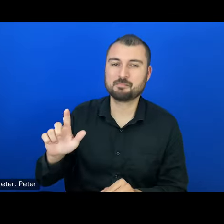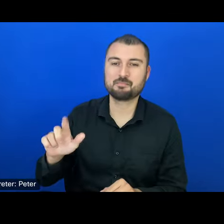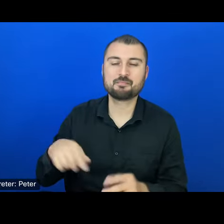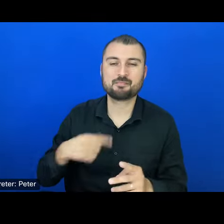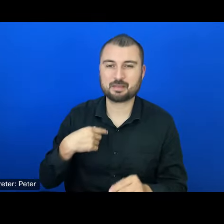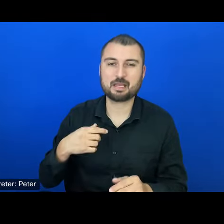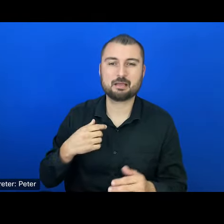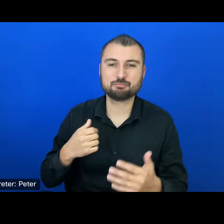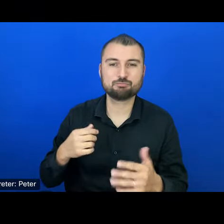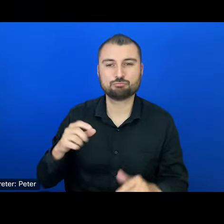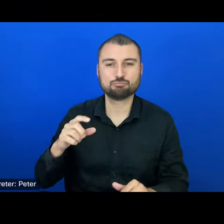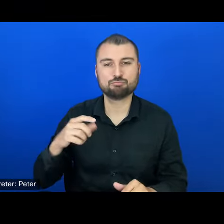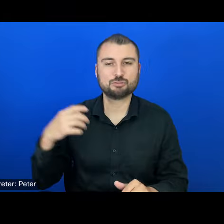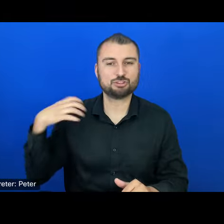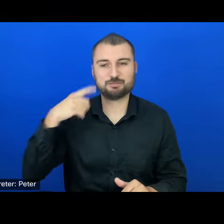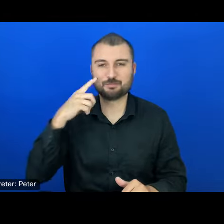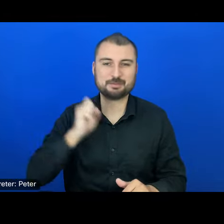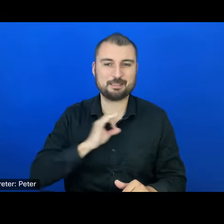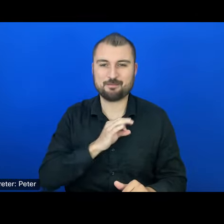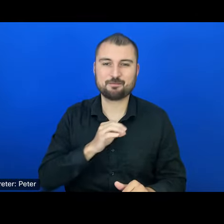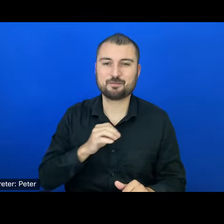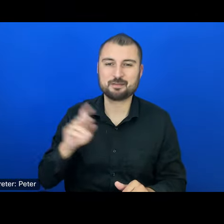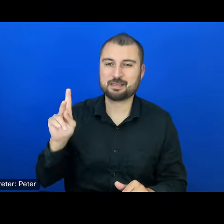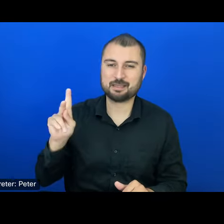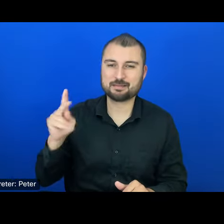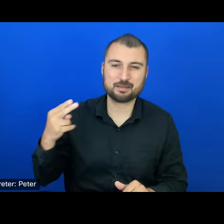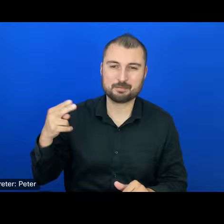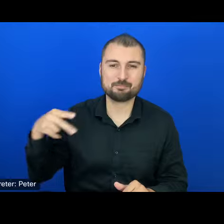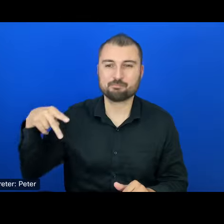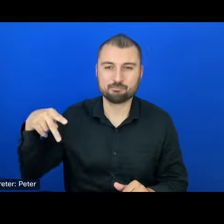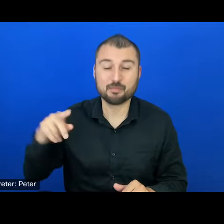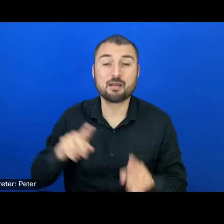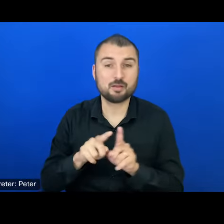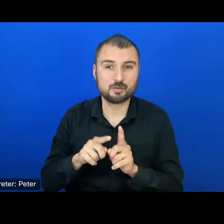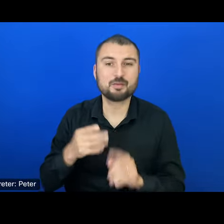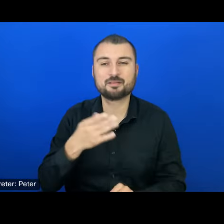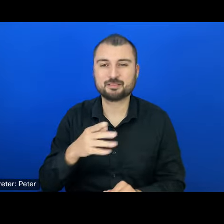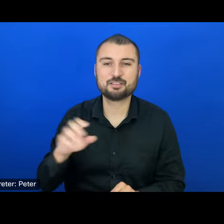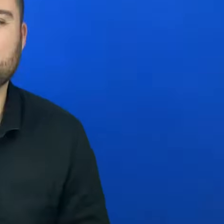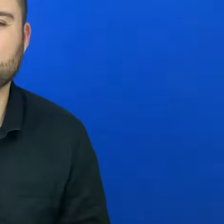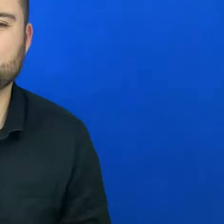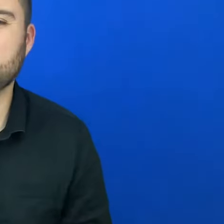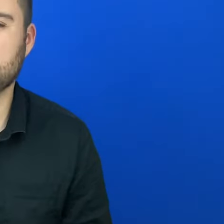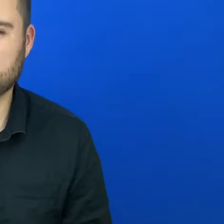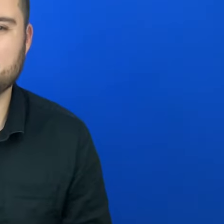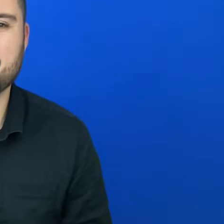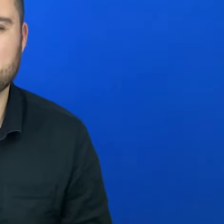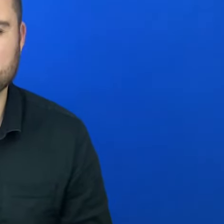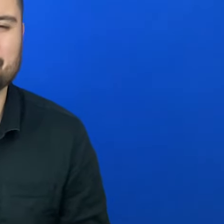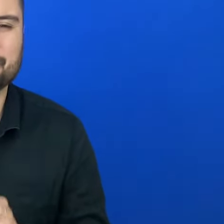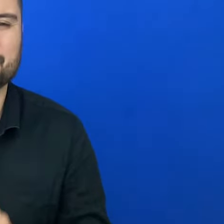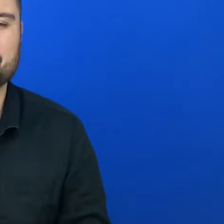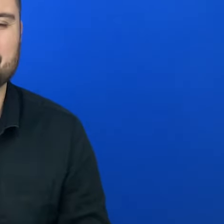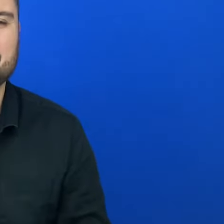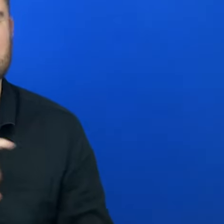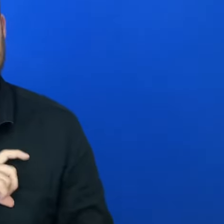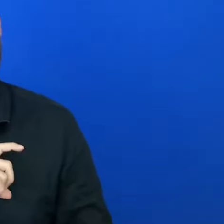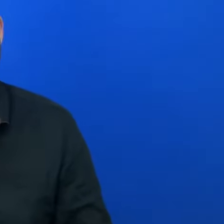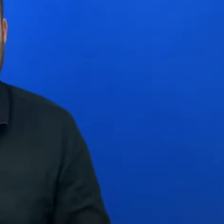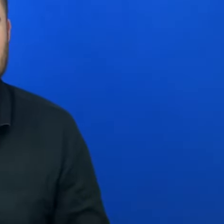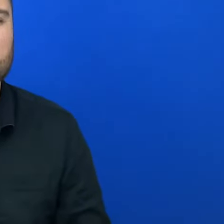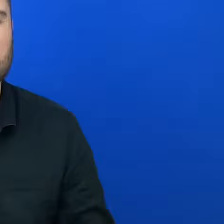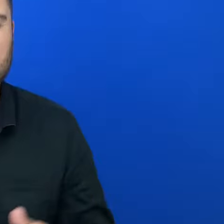Staff for the Kansas Highway Patrol. Also joining me here today is Sherry Mackey, our Deputy Secretary for Business Operations, and Captain